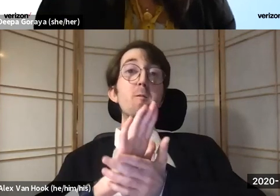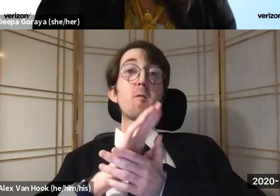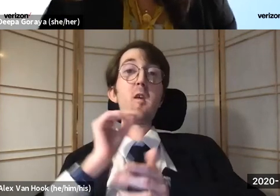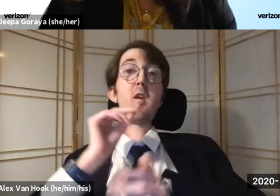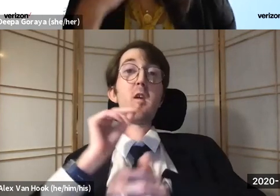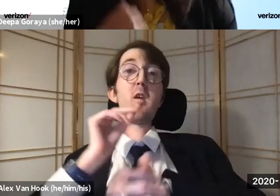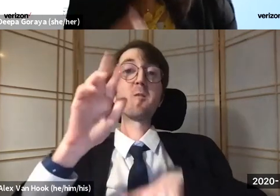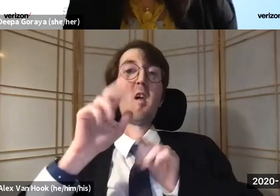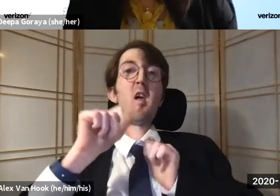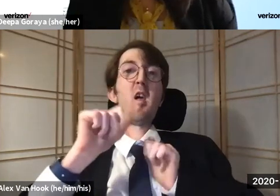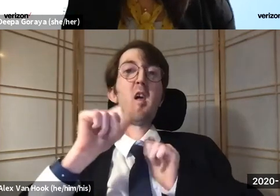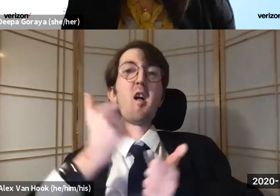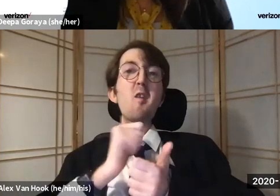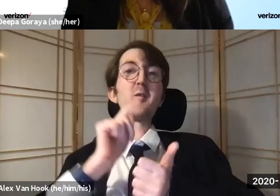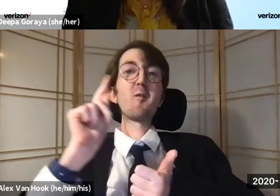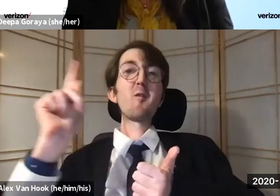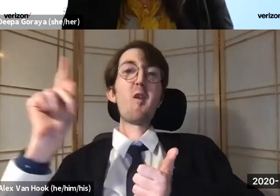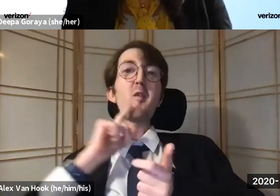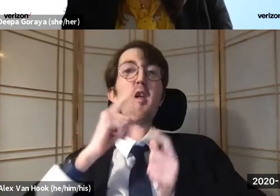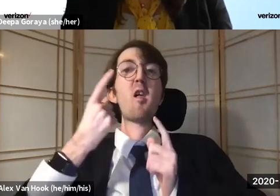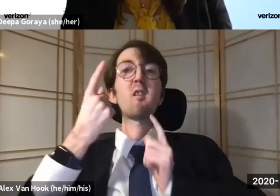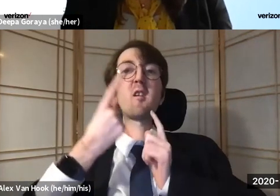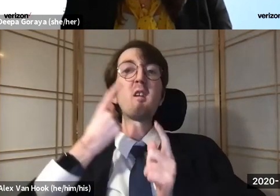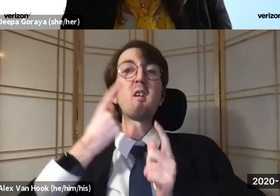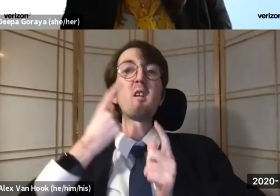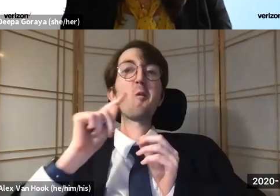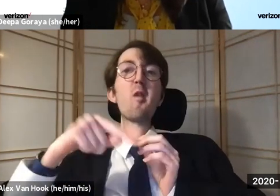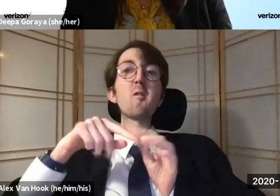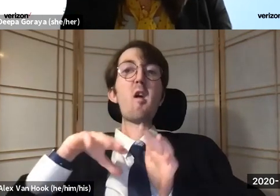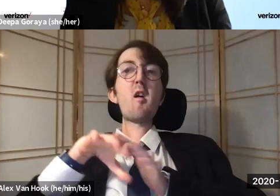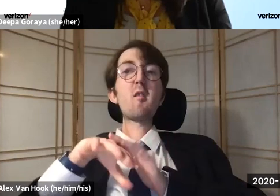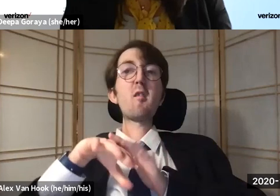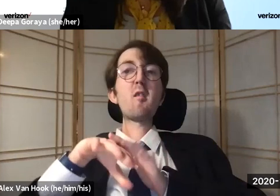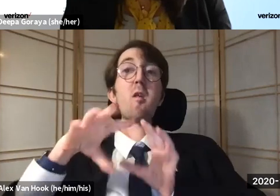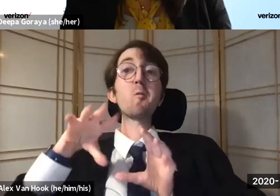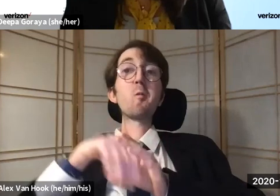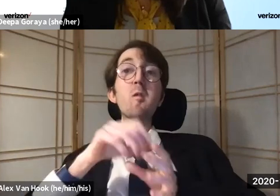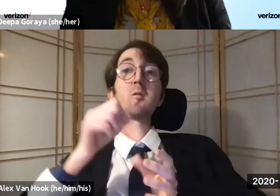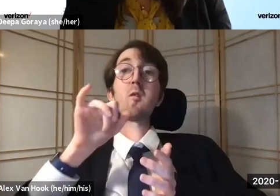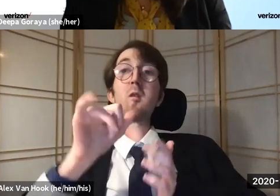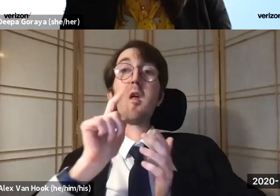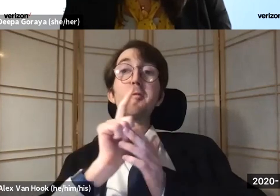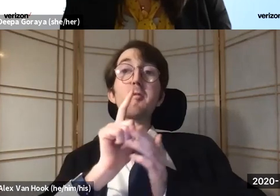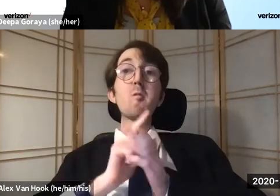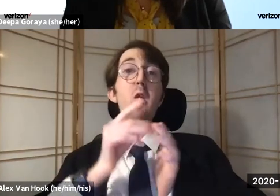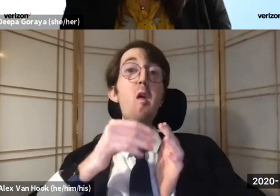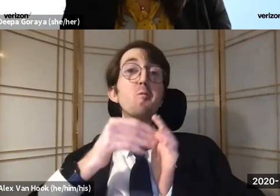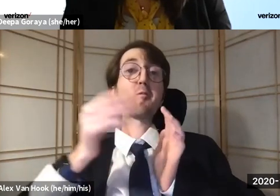is essential that law schools and bar associations are considerate about